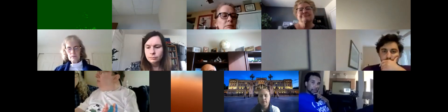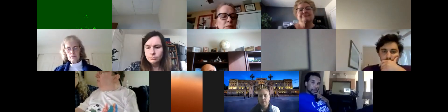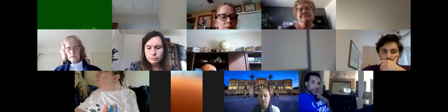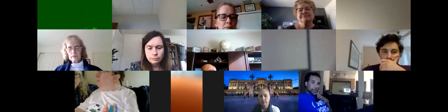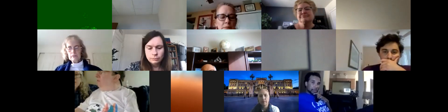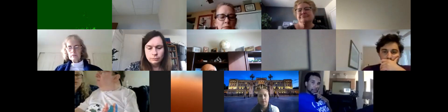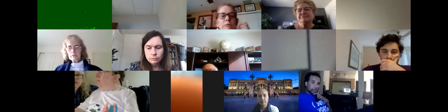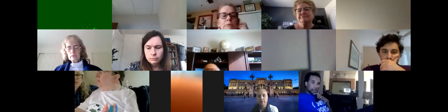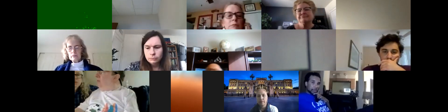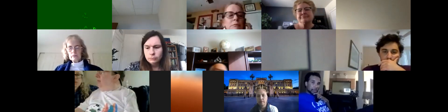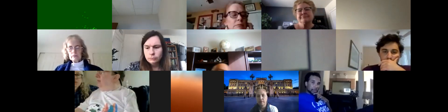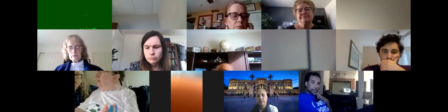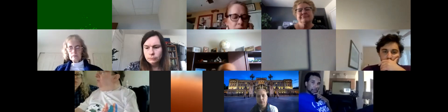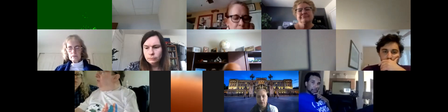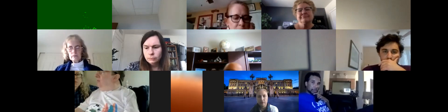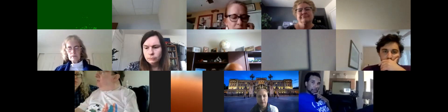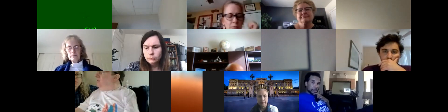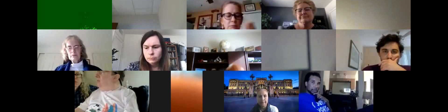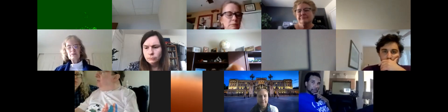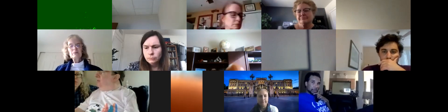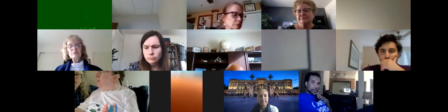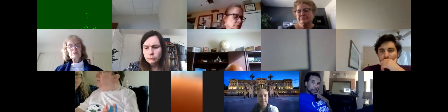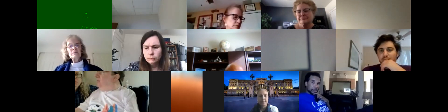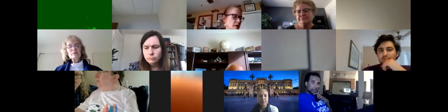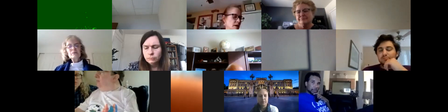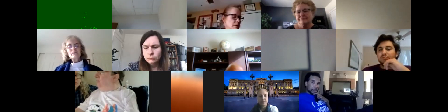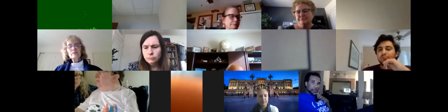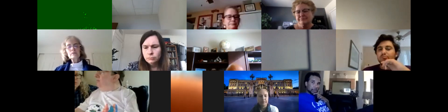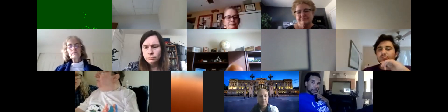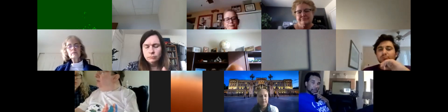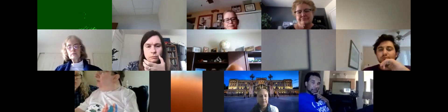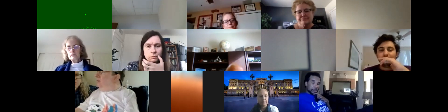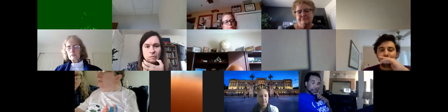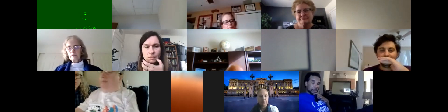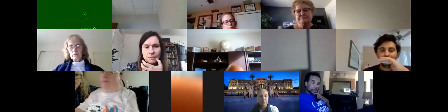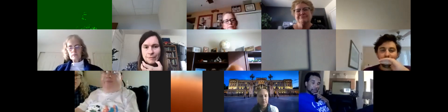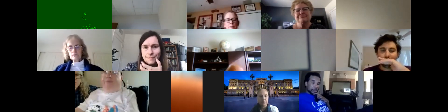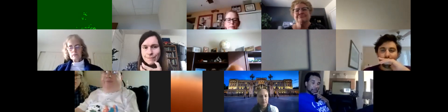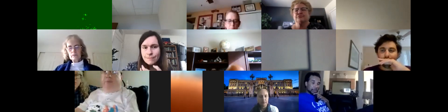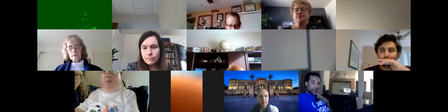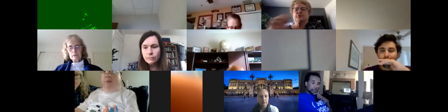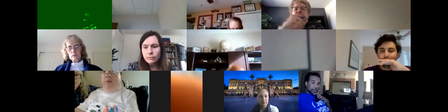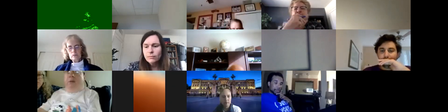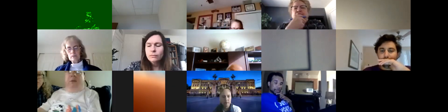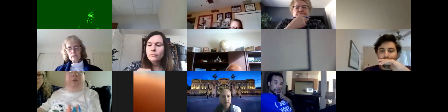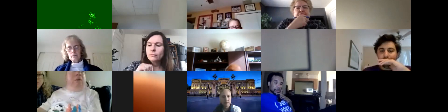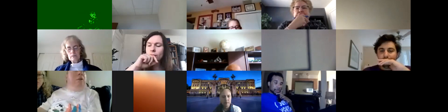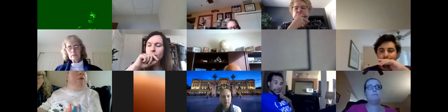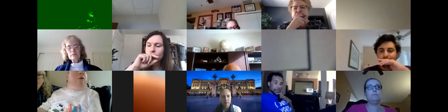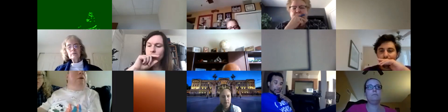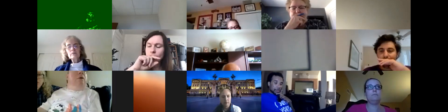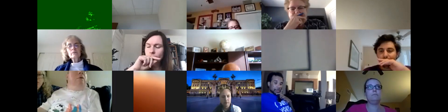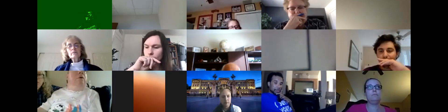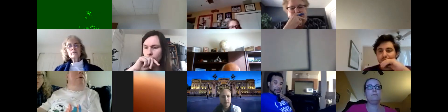Yes, can you hear me? Yes, go ahead. Thank you. Okay, thank you so much. I want to ask, is Access working